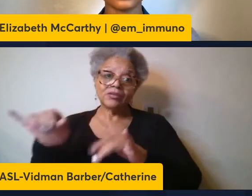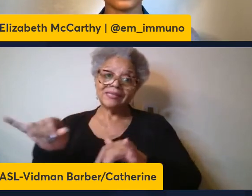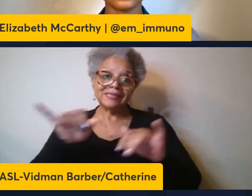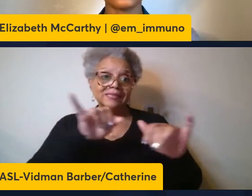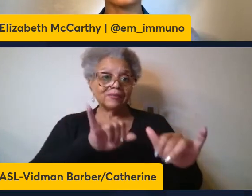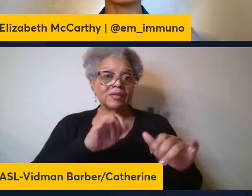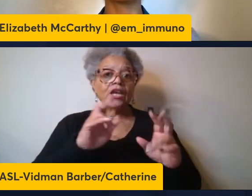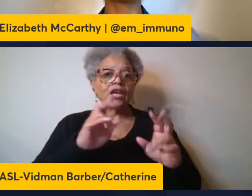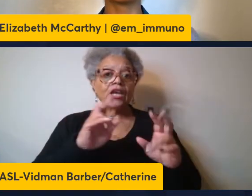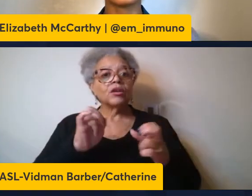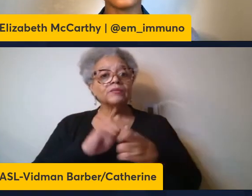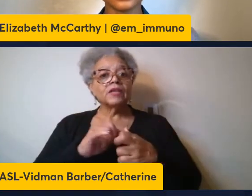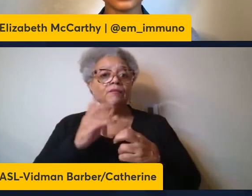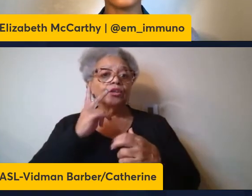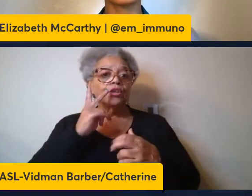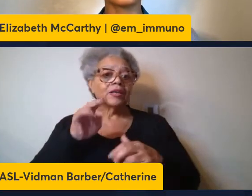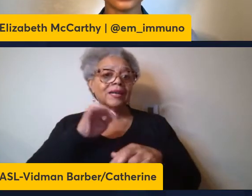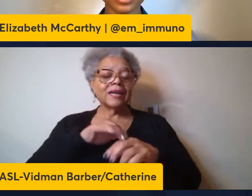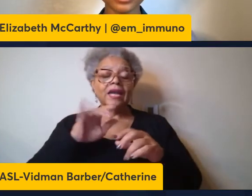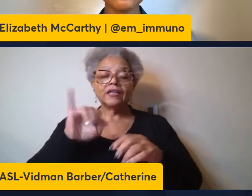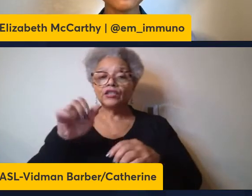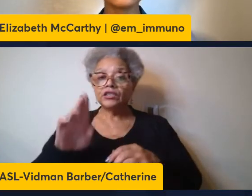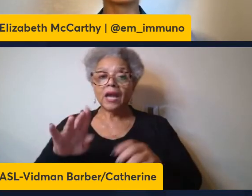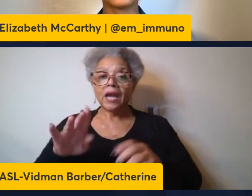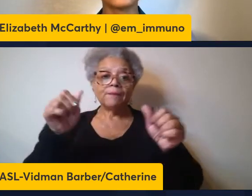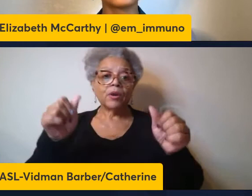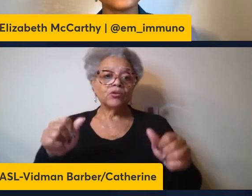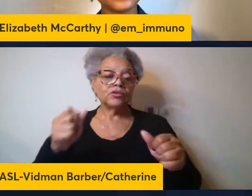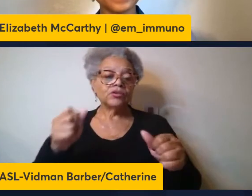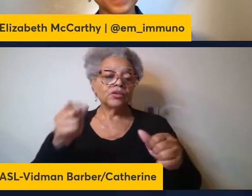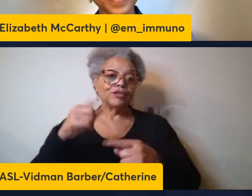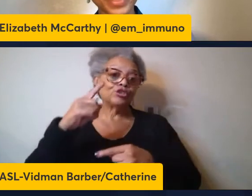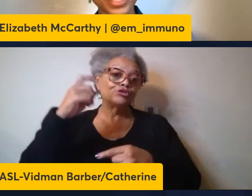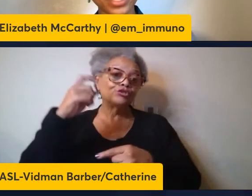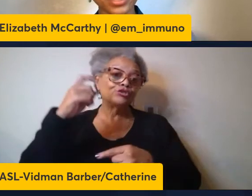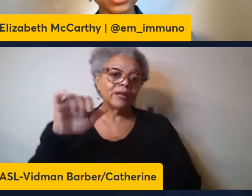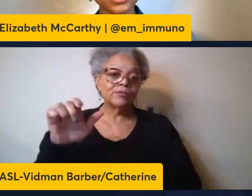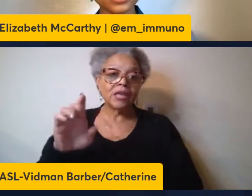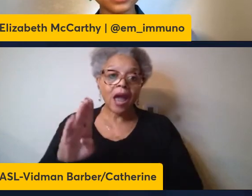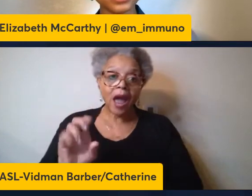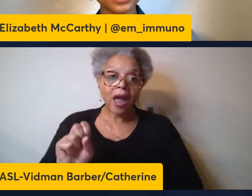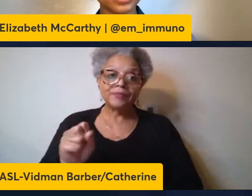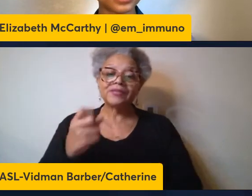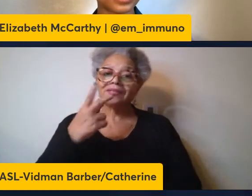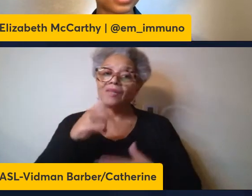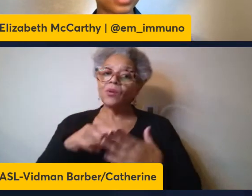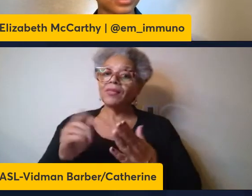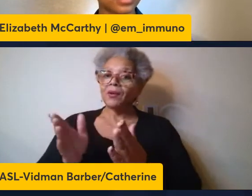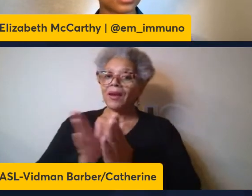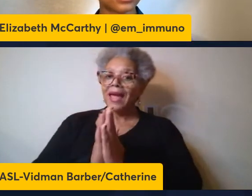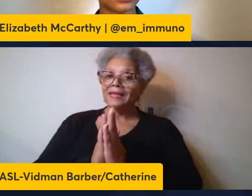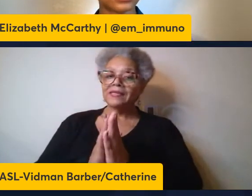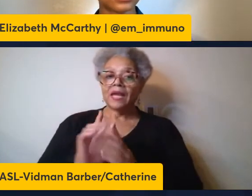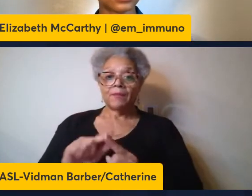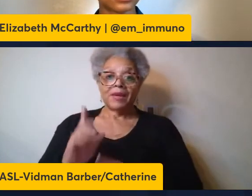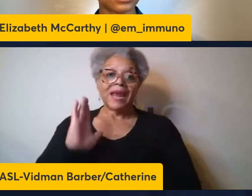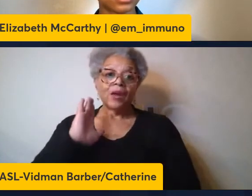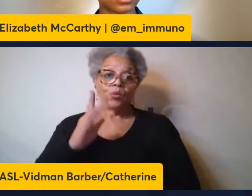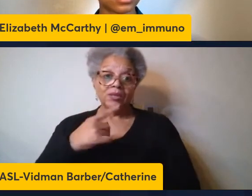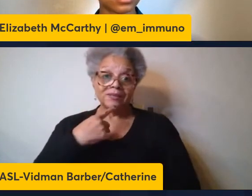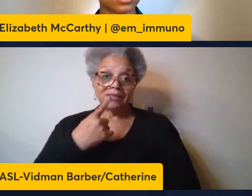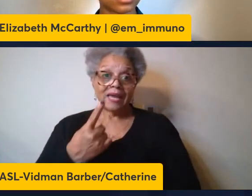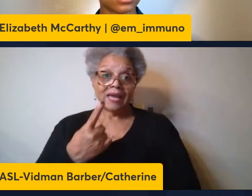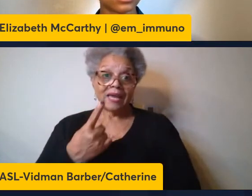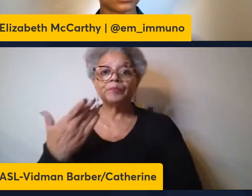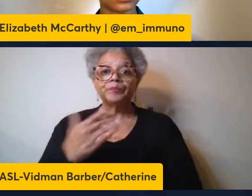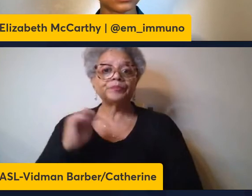looking at the job postings that are the dream jobs and seeing what they ask for. And commonly it will say, maybe all